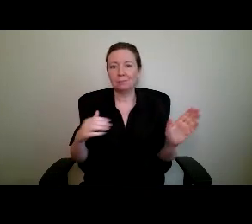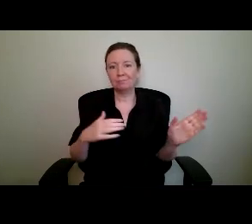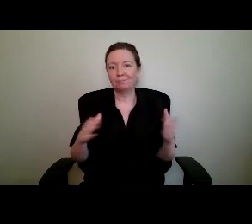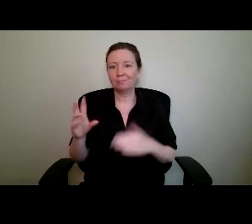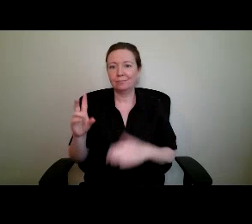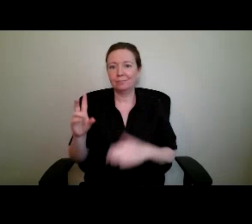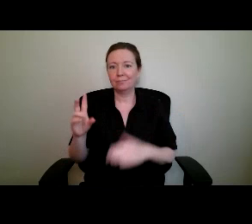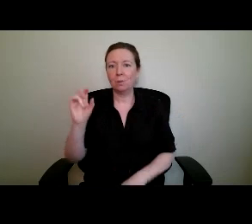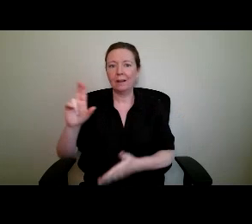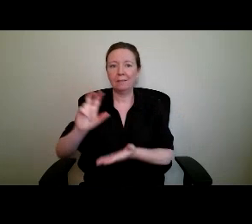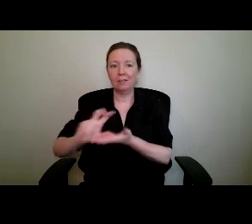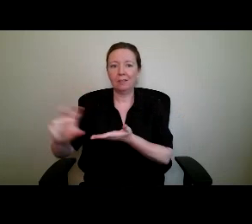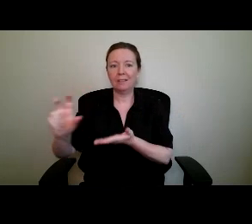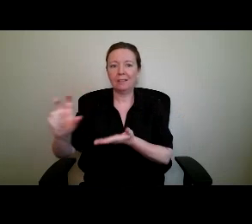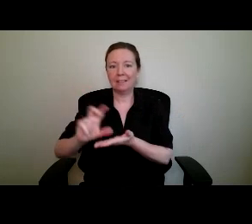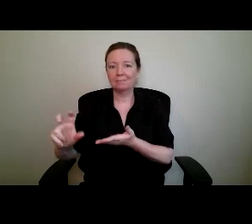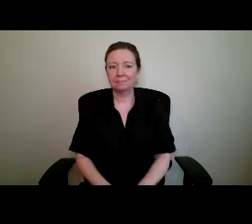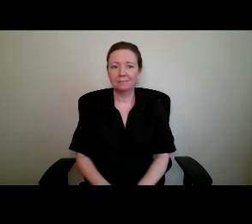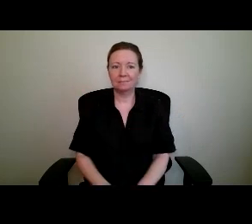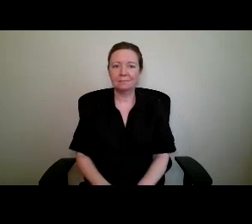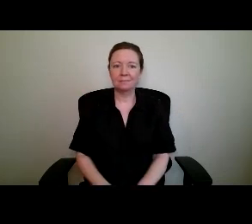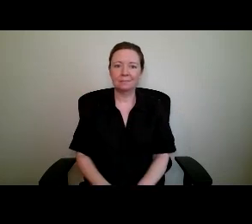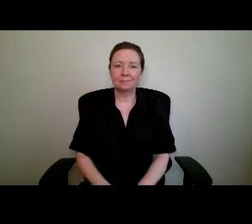that's what the individual would need.